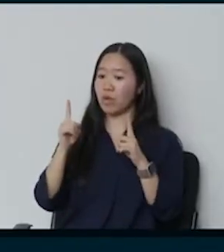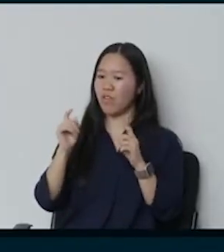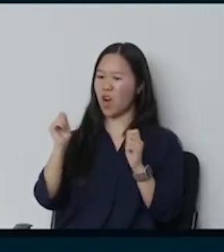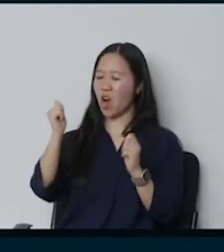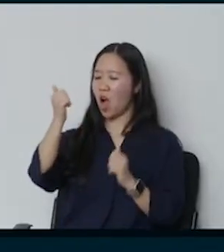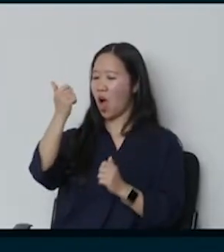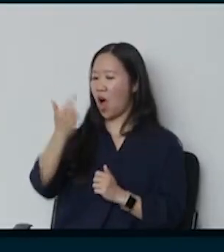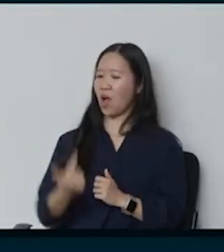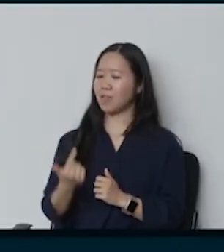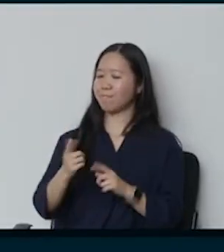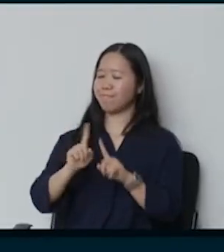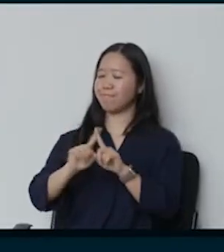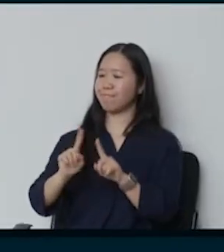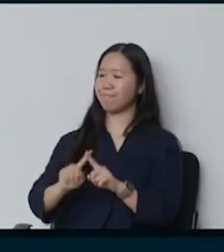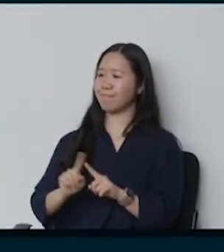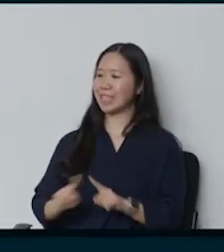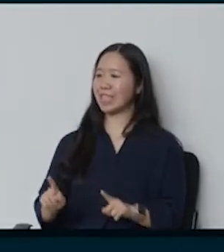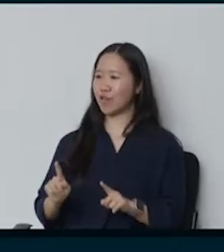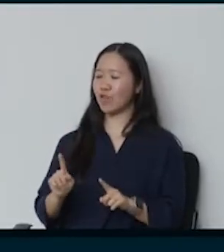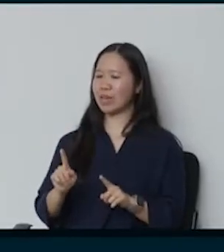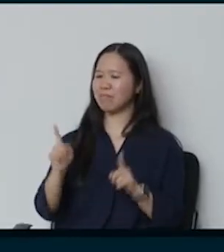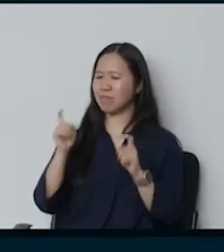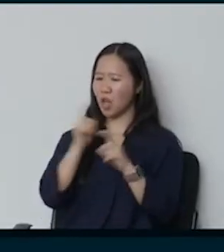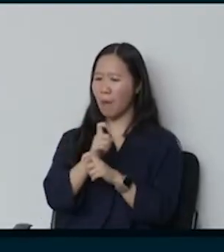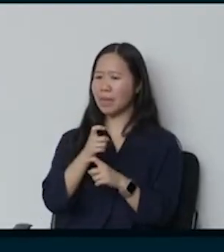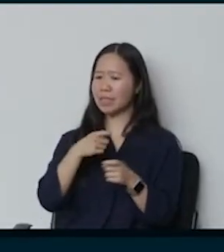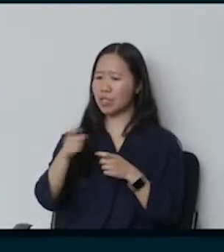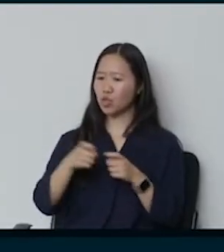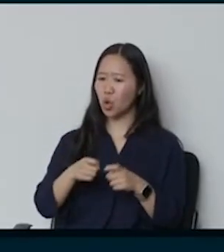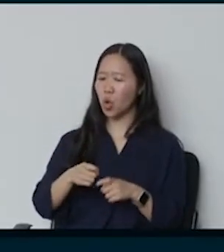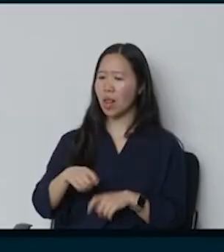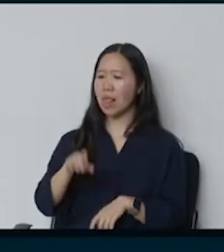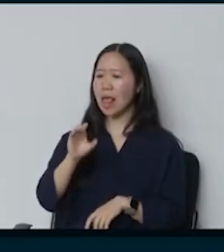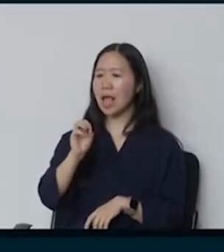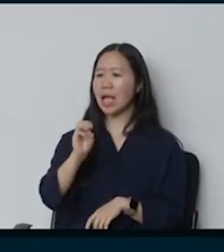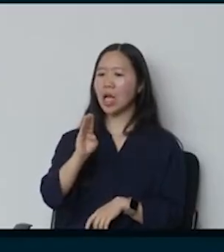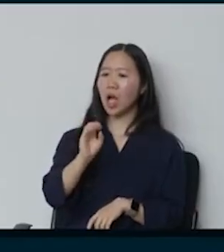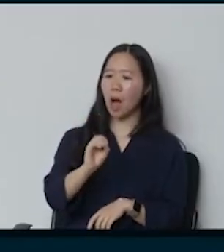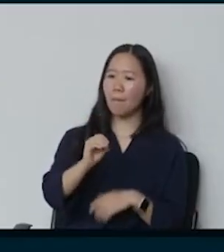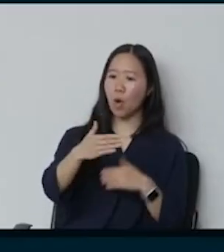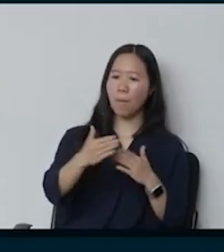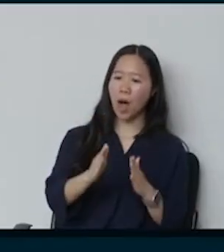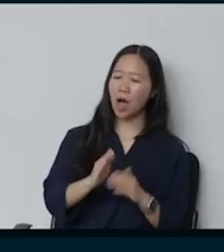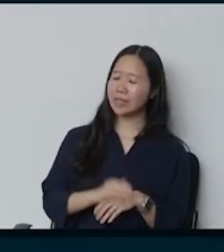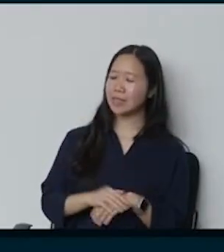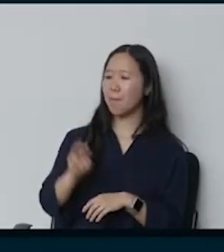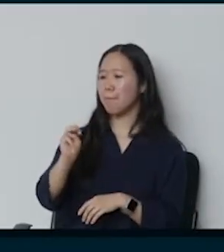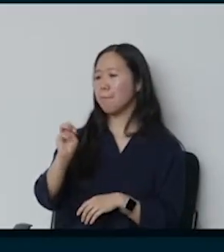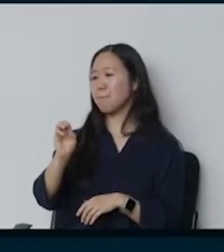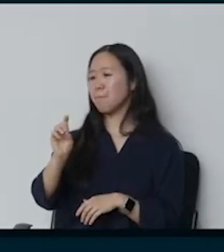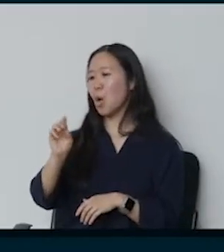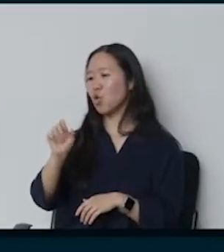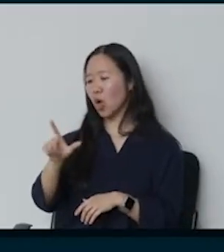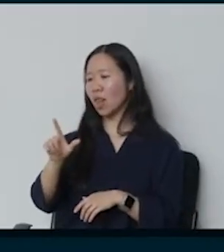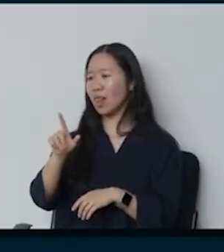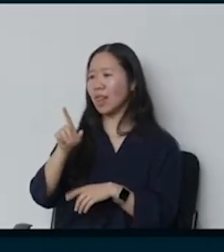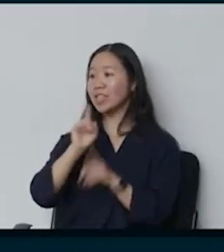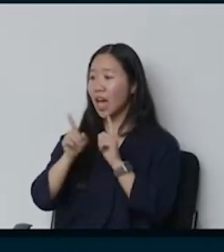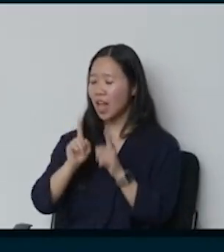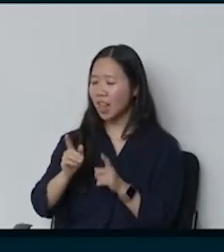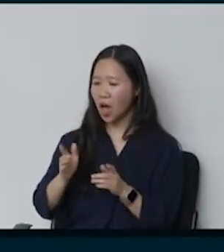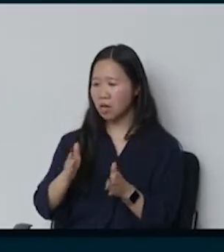types of complex controls: combo box, modal dialog, grid,